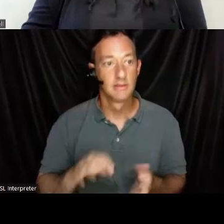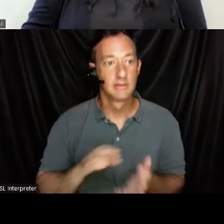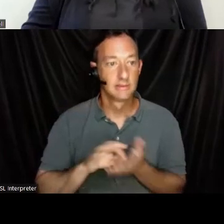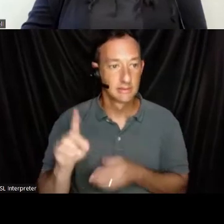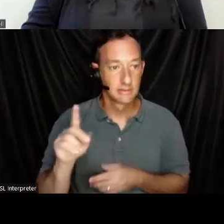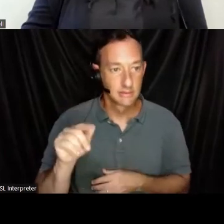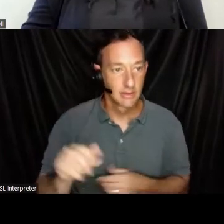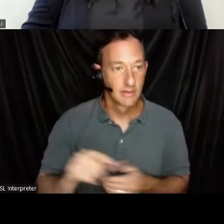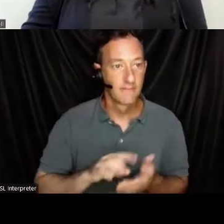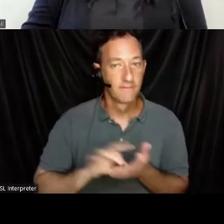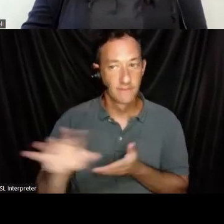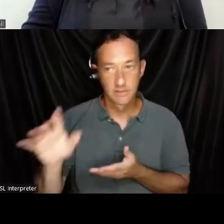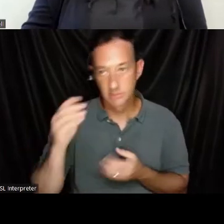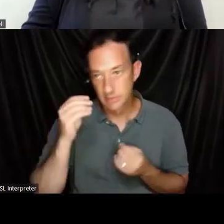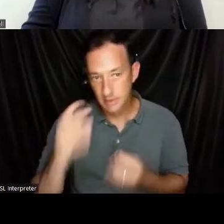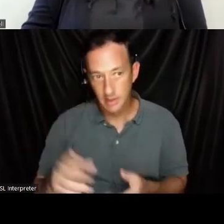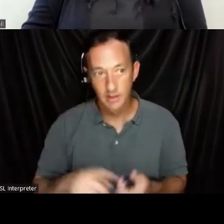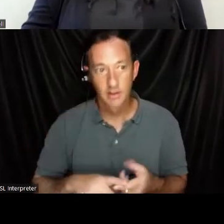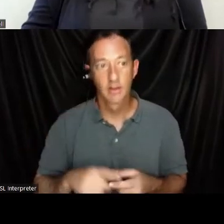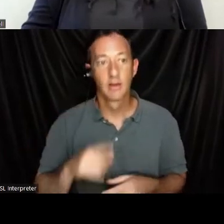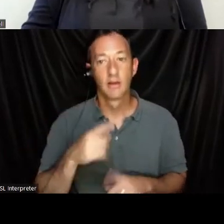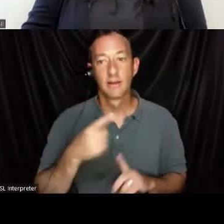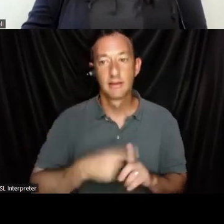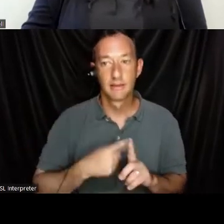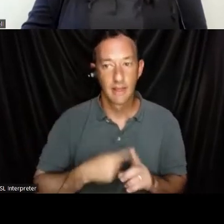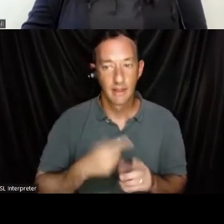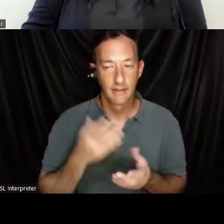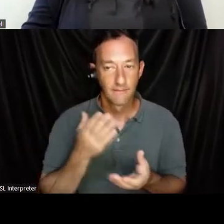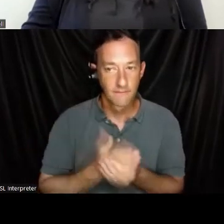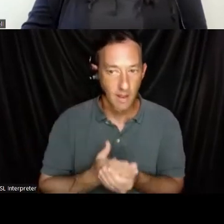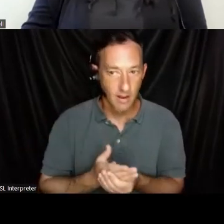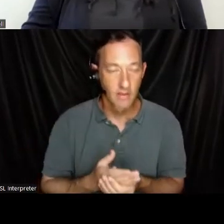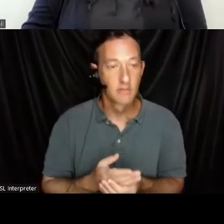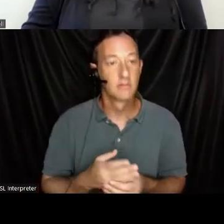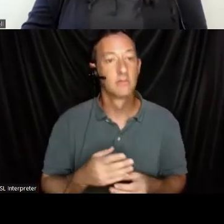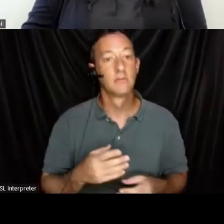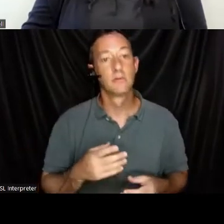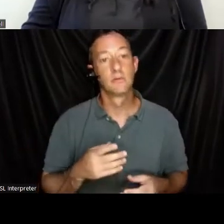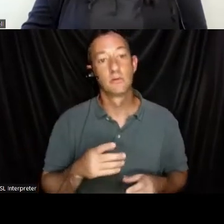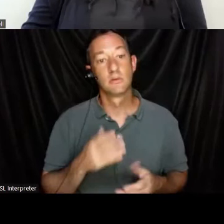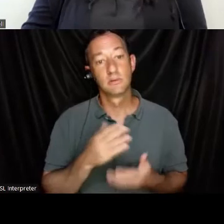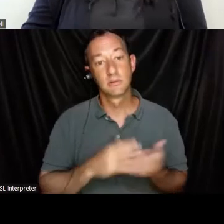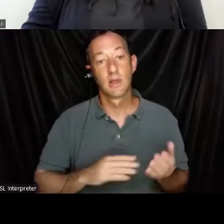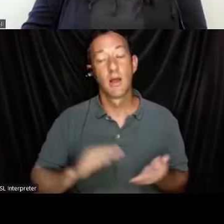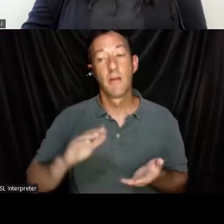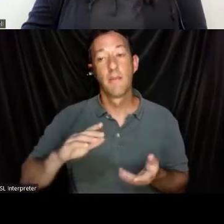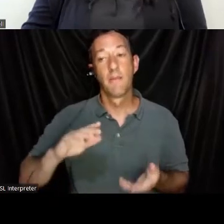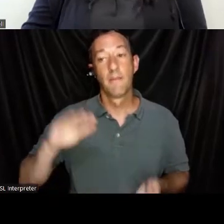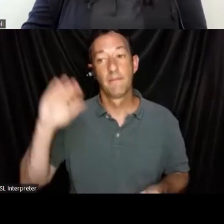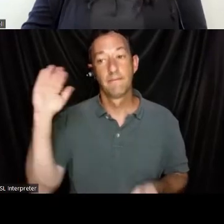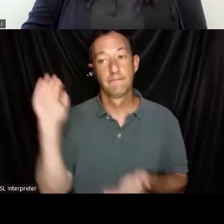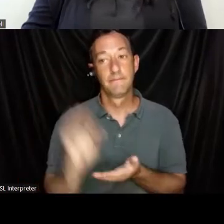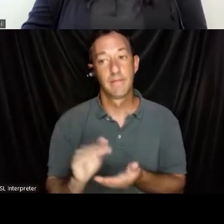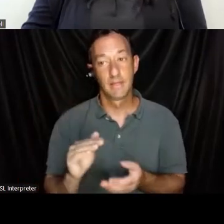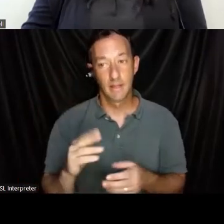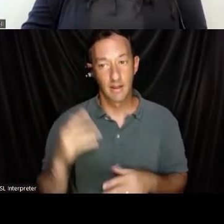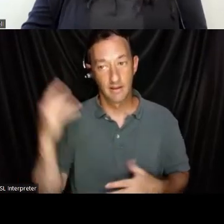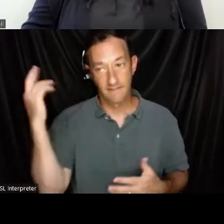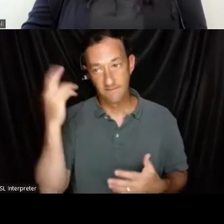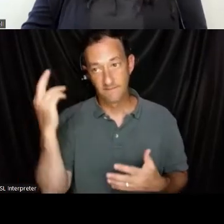files. And with regard to the mitigating factors, so on the slide I have